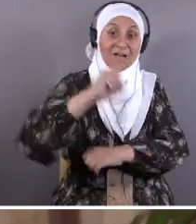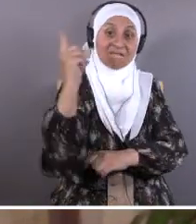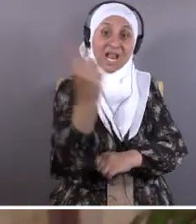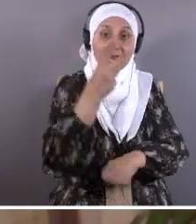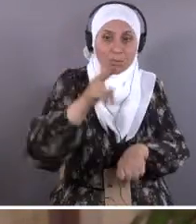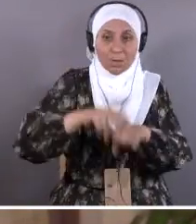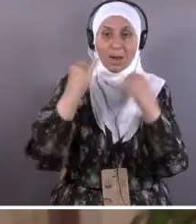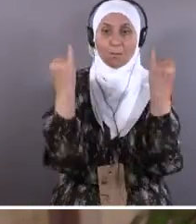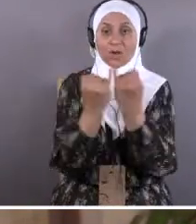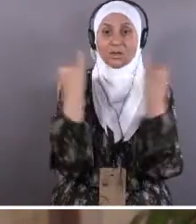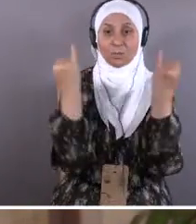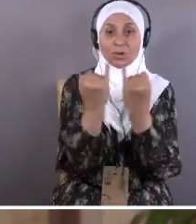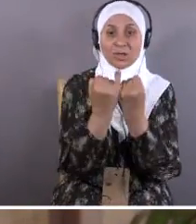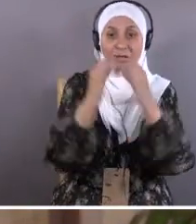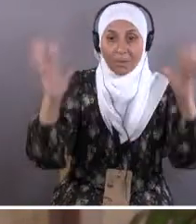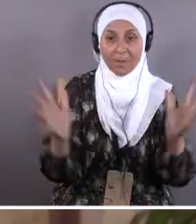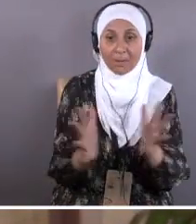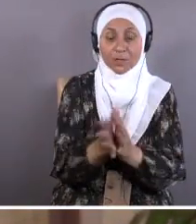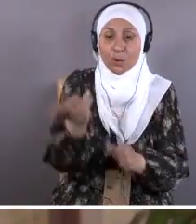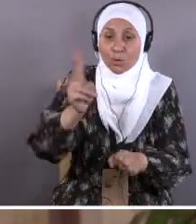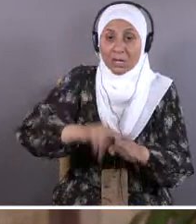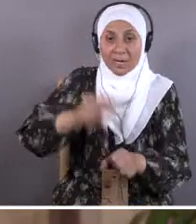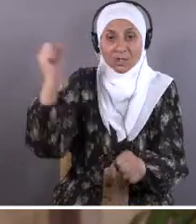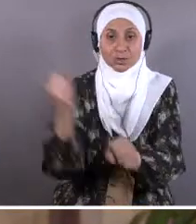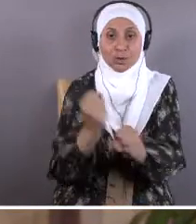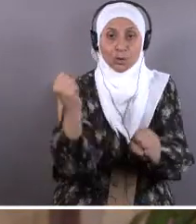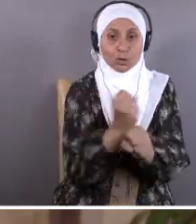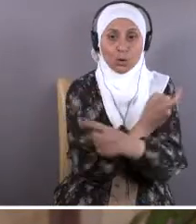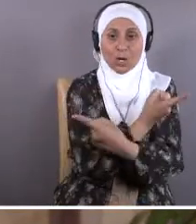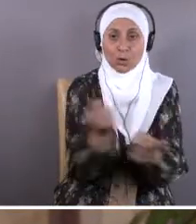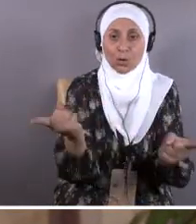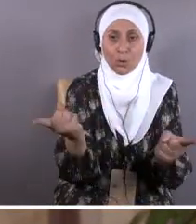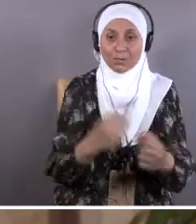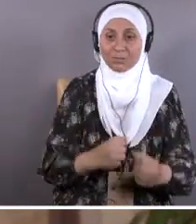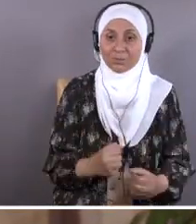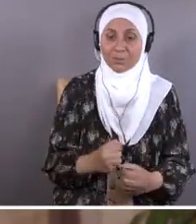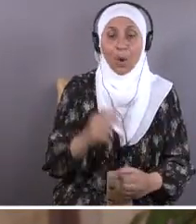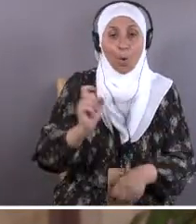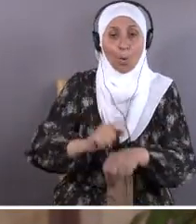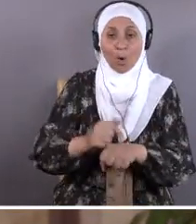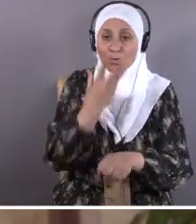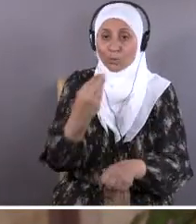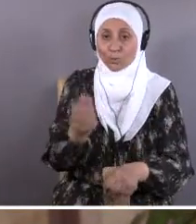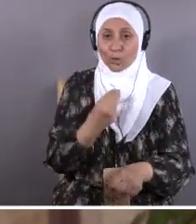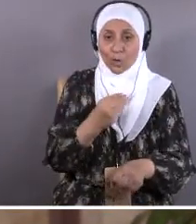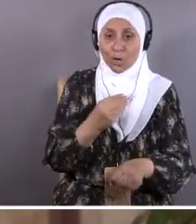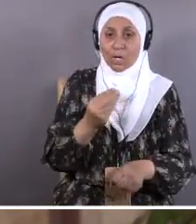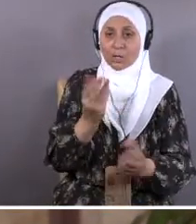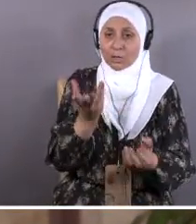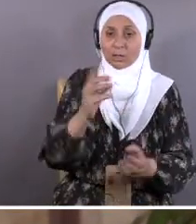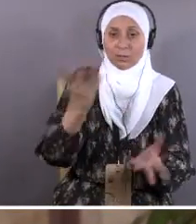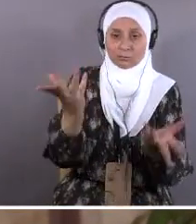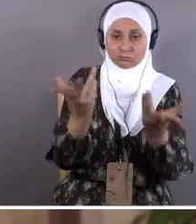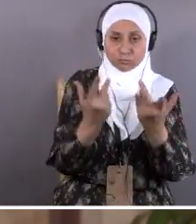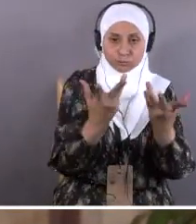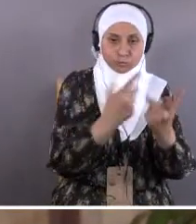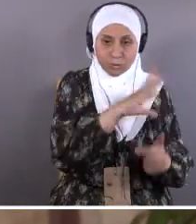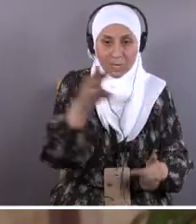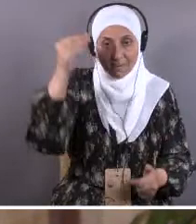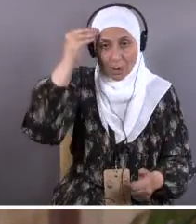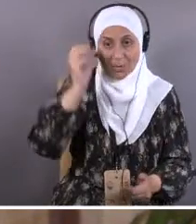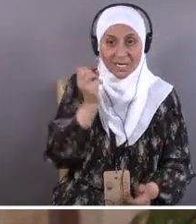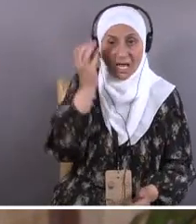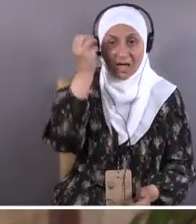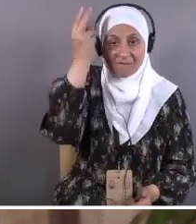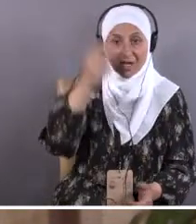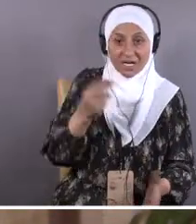and businesses have generously given up their time to share their wisdom and insight, to contribute to discussions, and